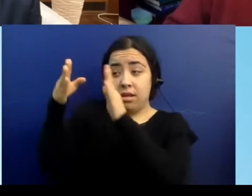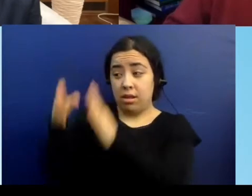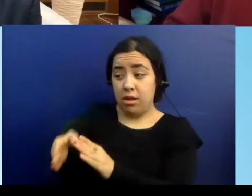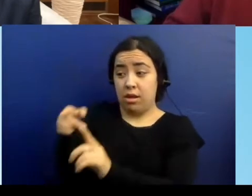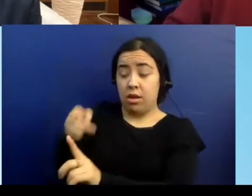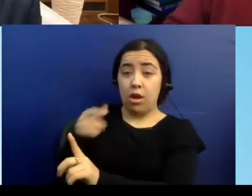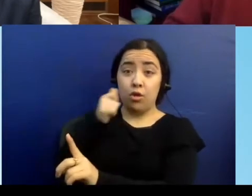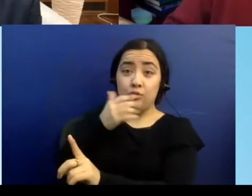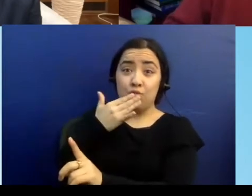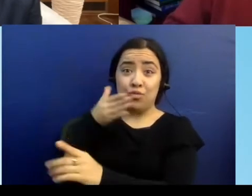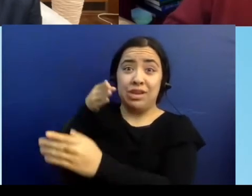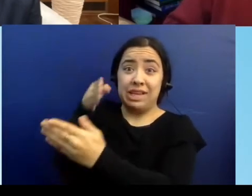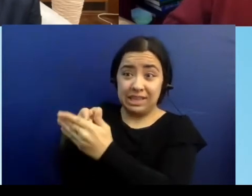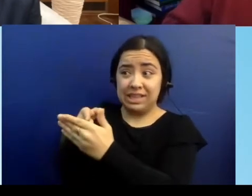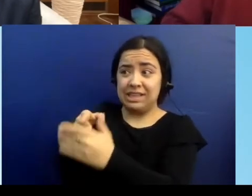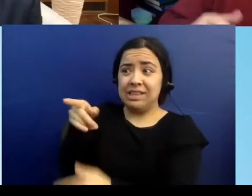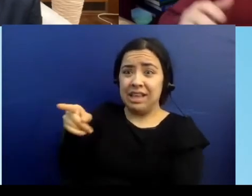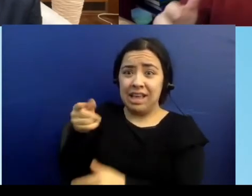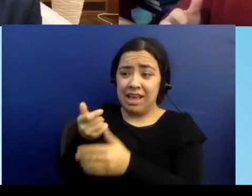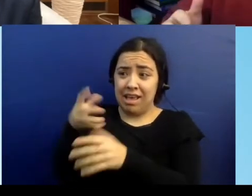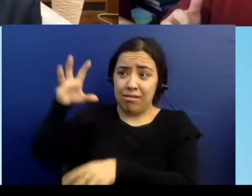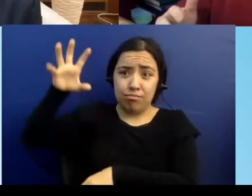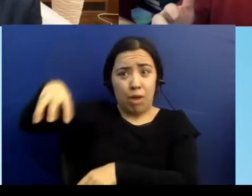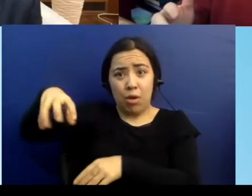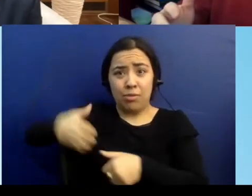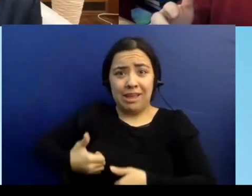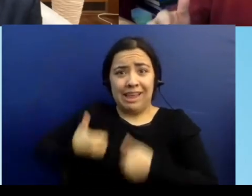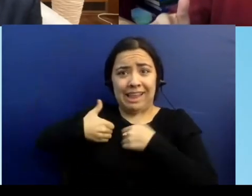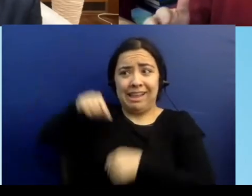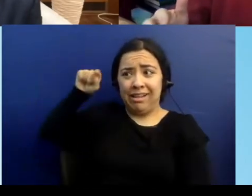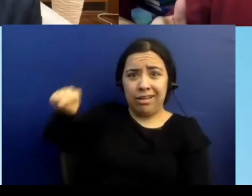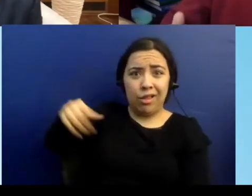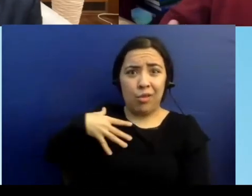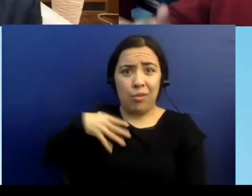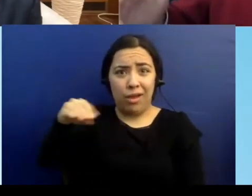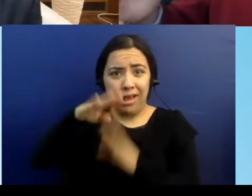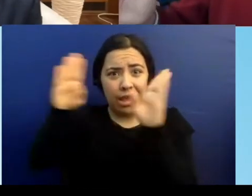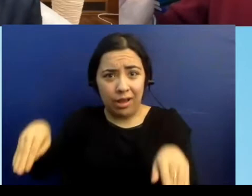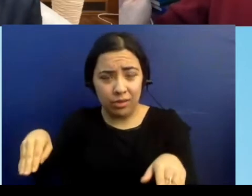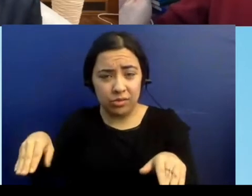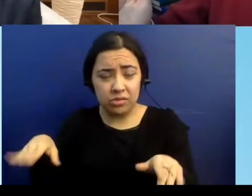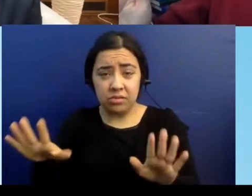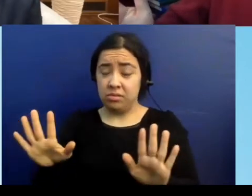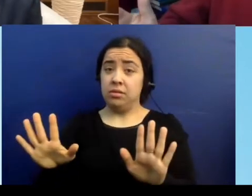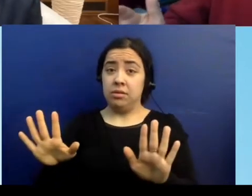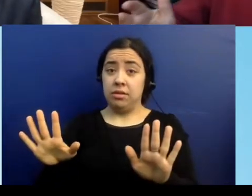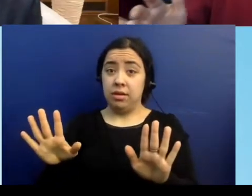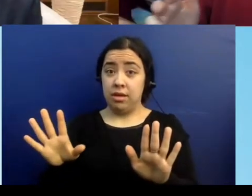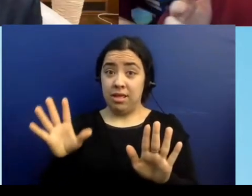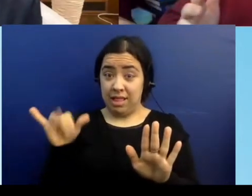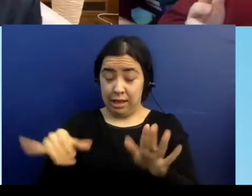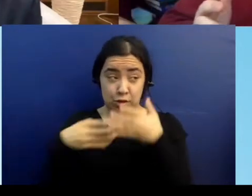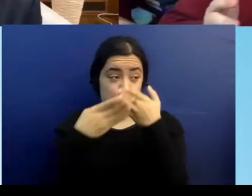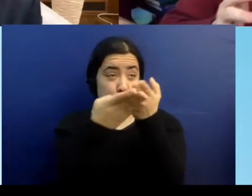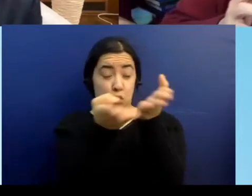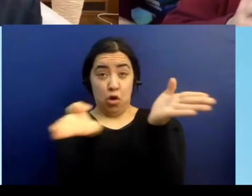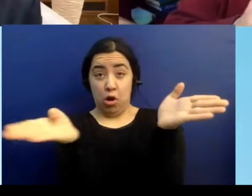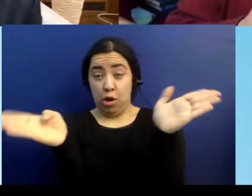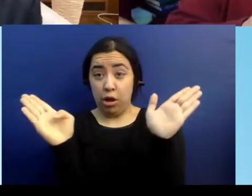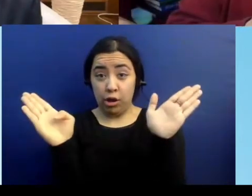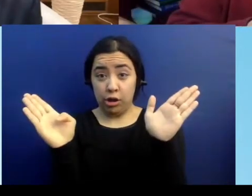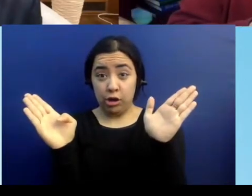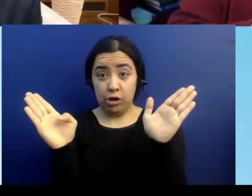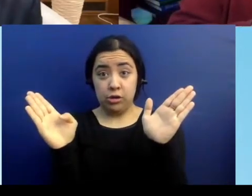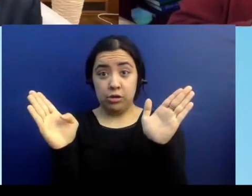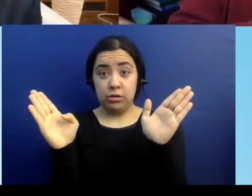House. Yes. And that is that's the broader context of, you know, there